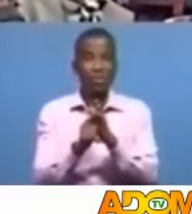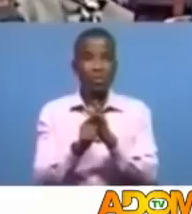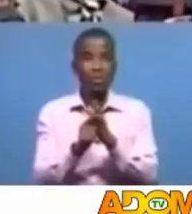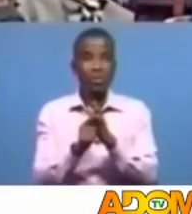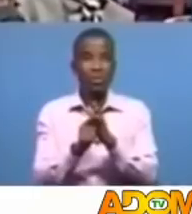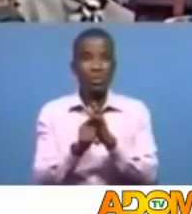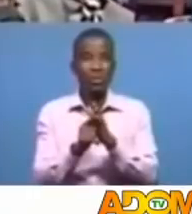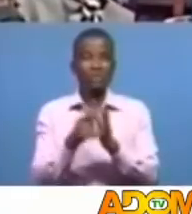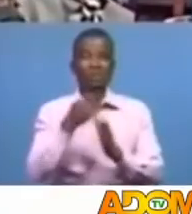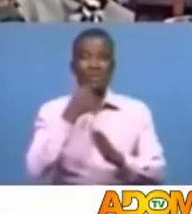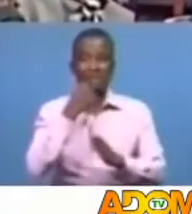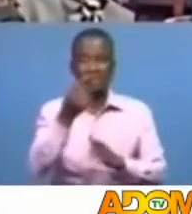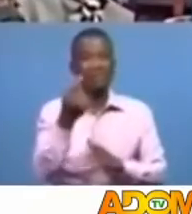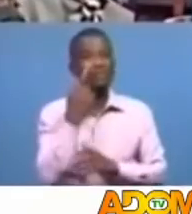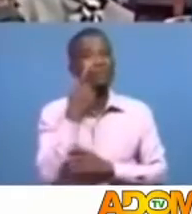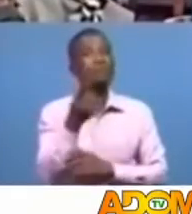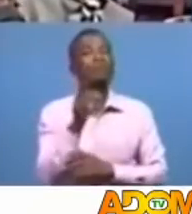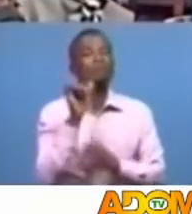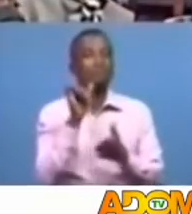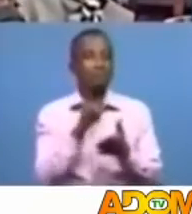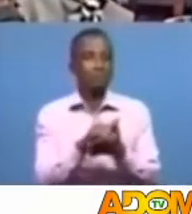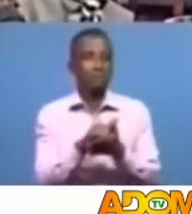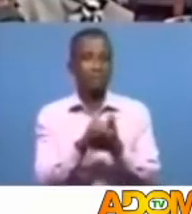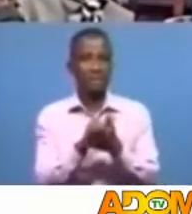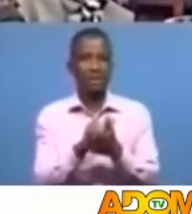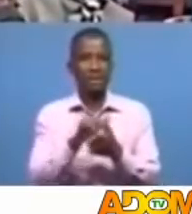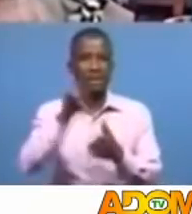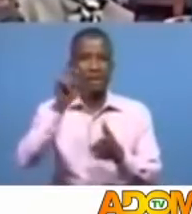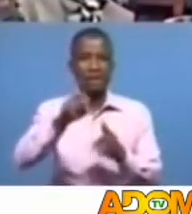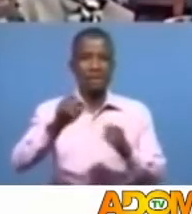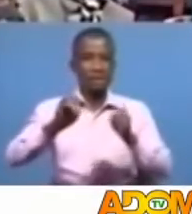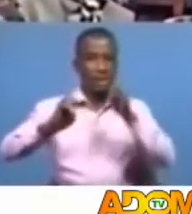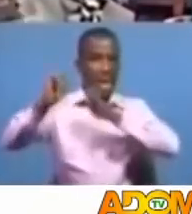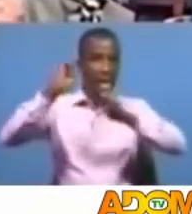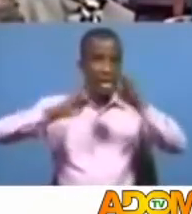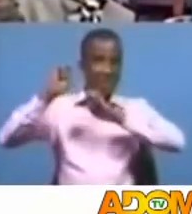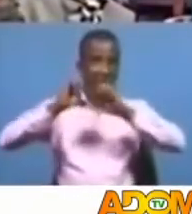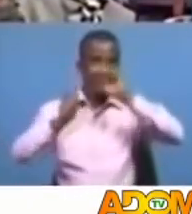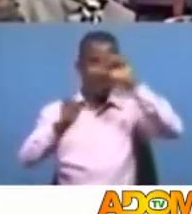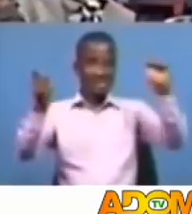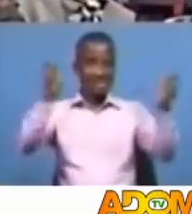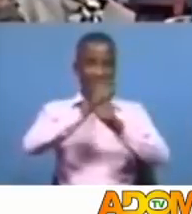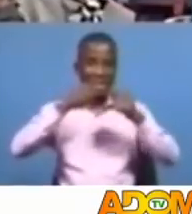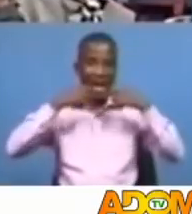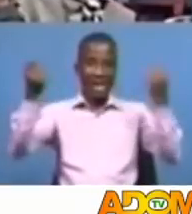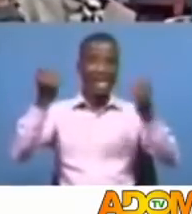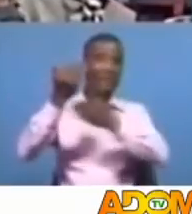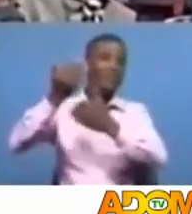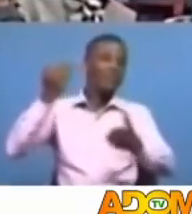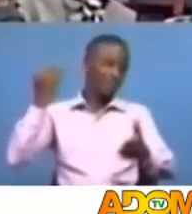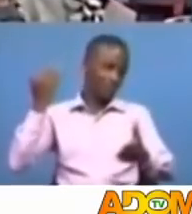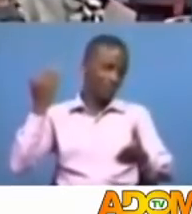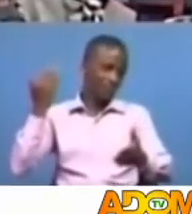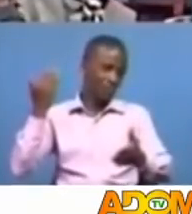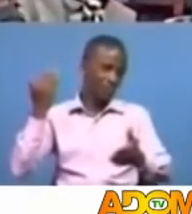he found it appropriate to reverse a decision of the ordinary